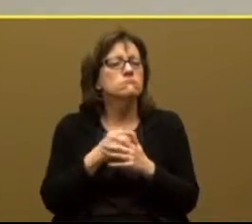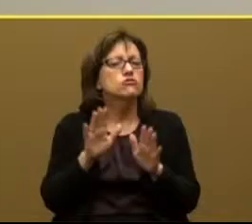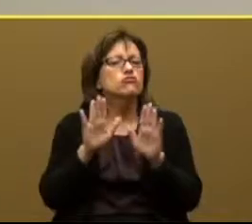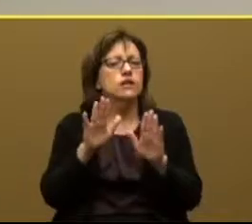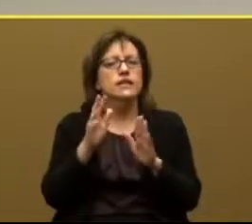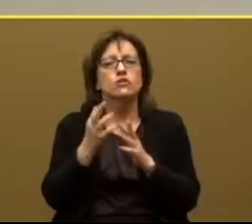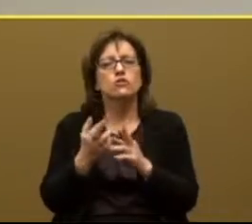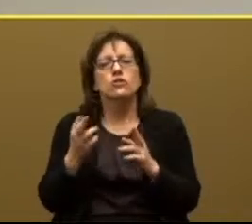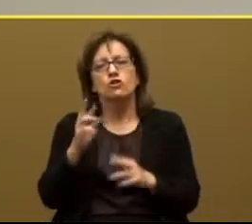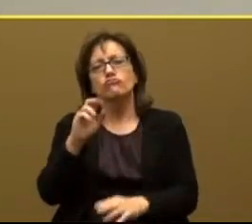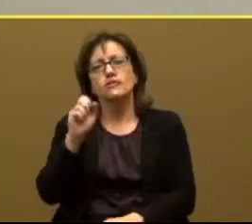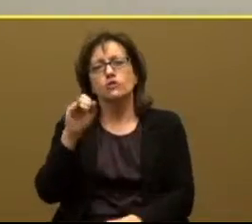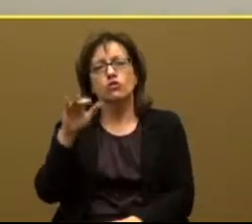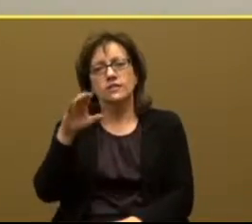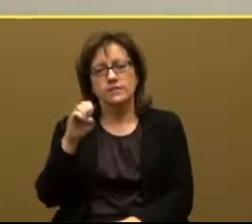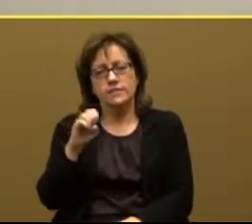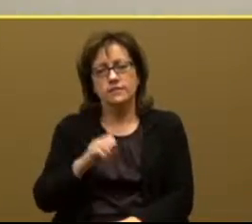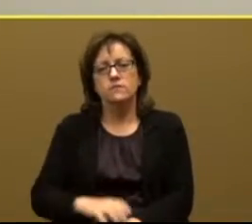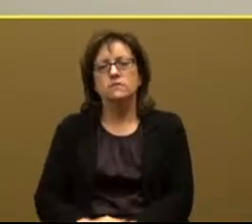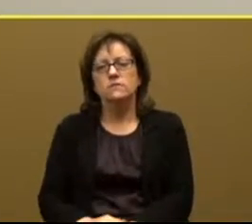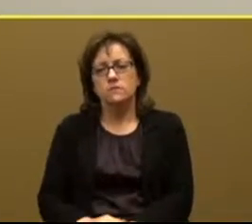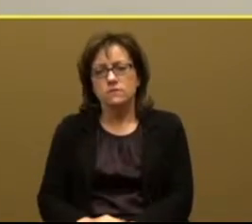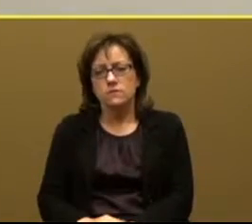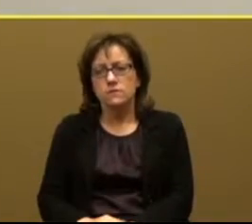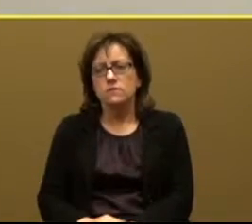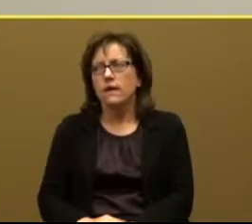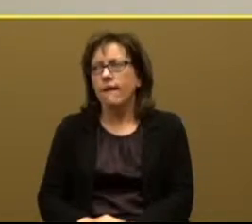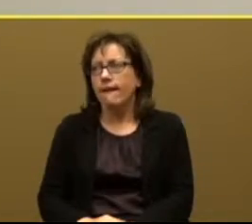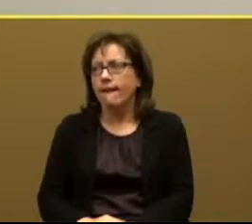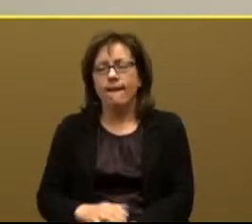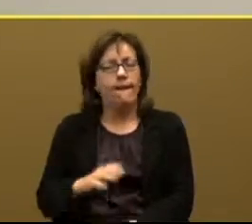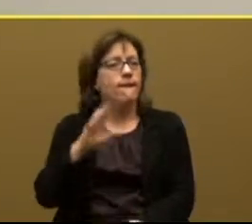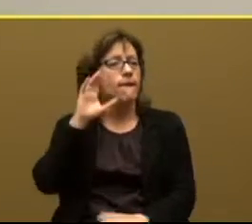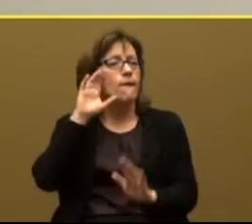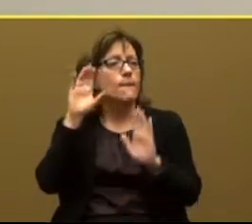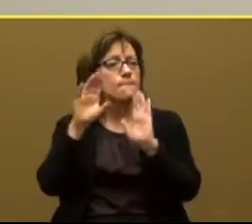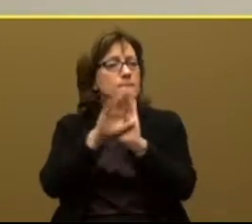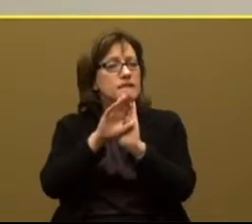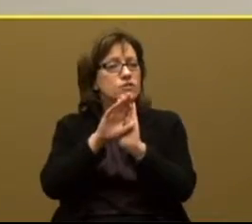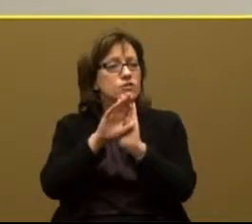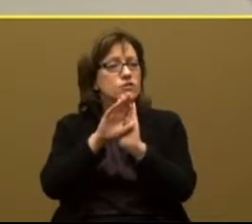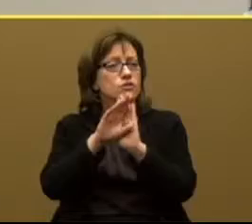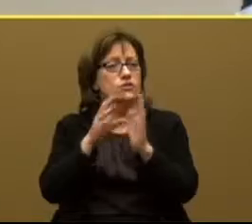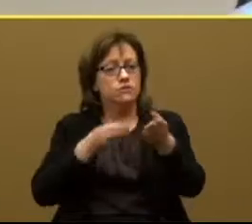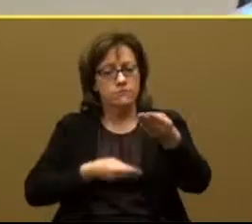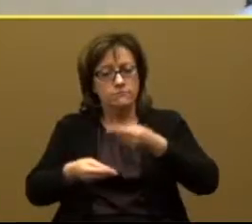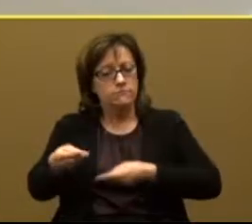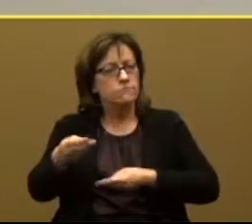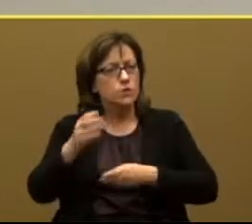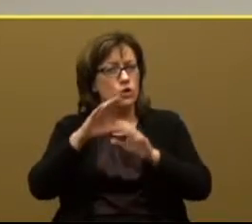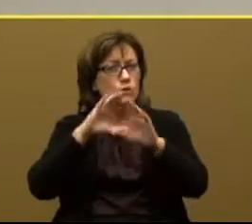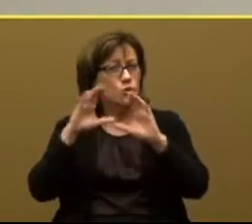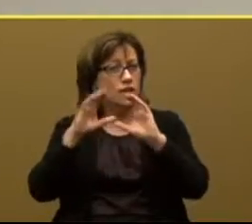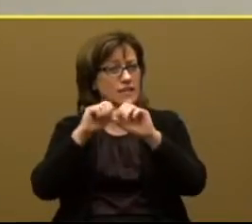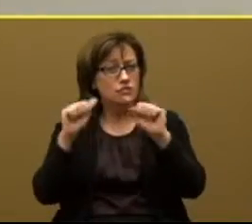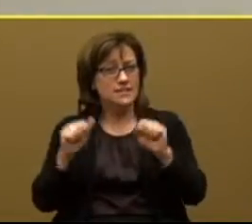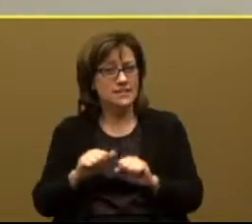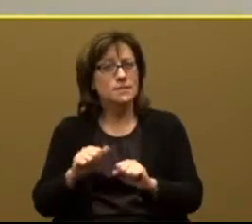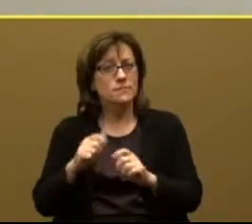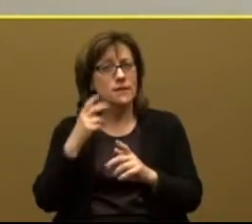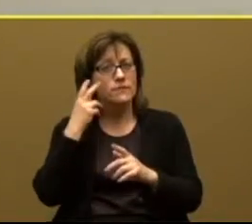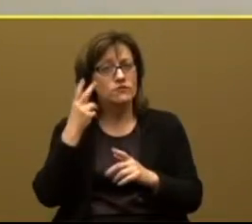for you. So picture exchange communication system, I know you guys have seen that system.